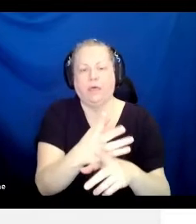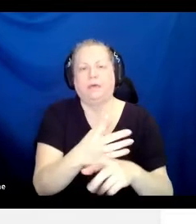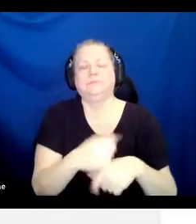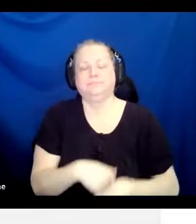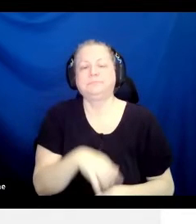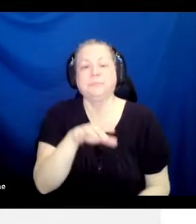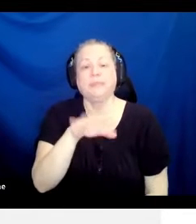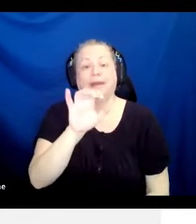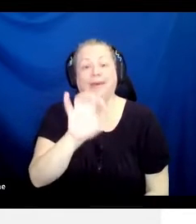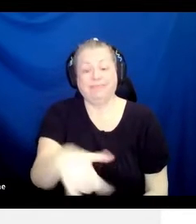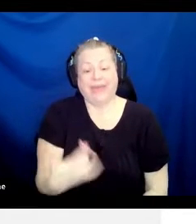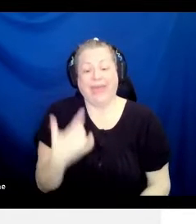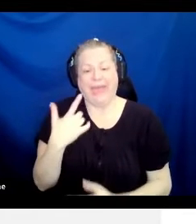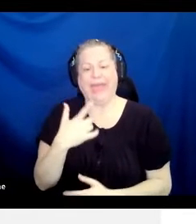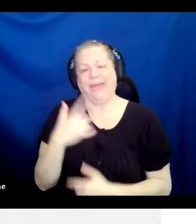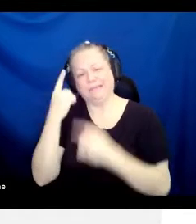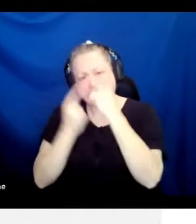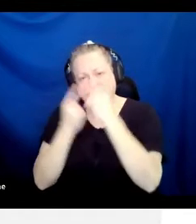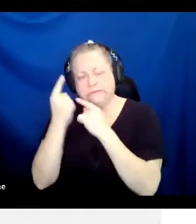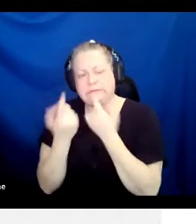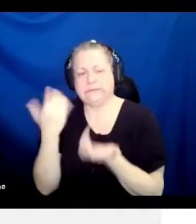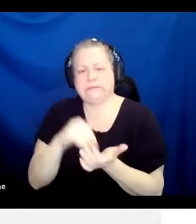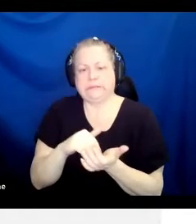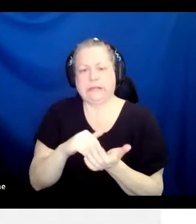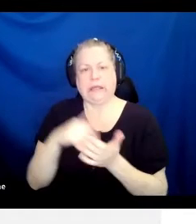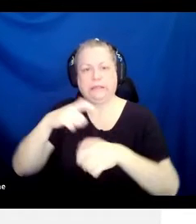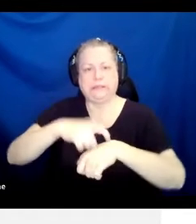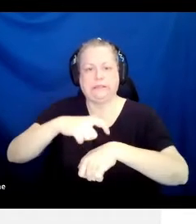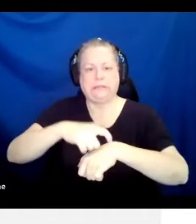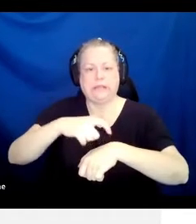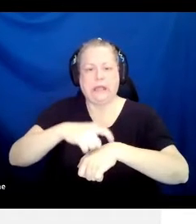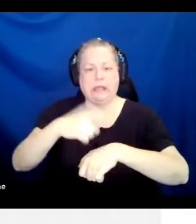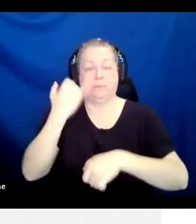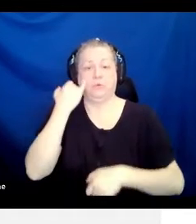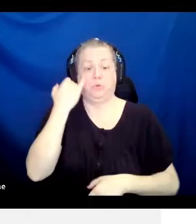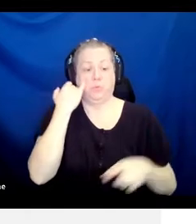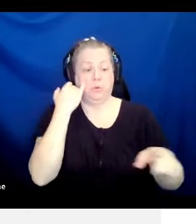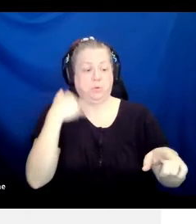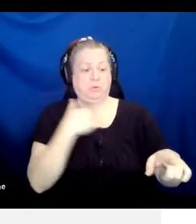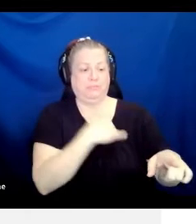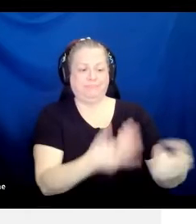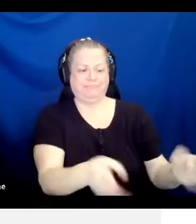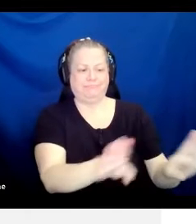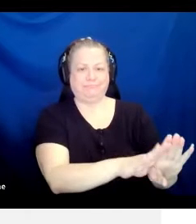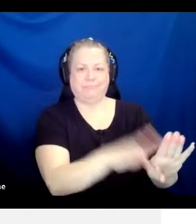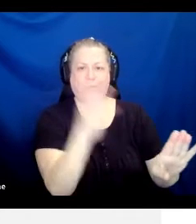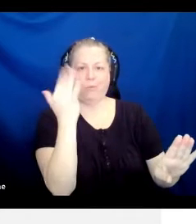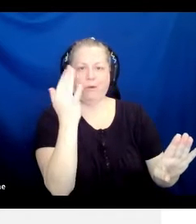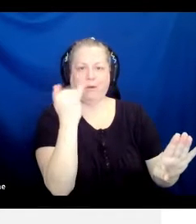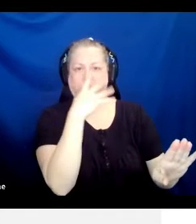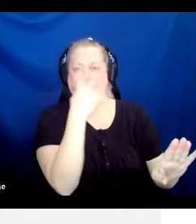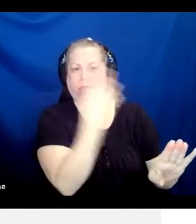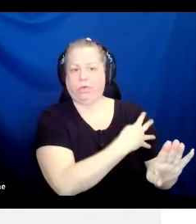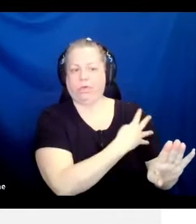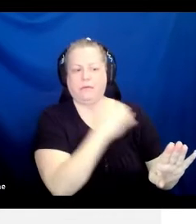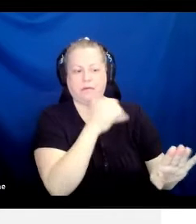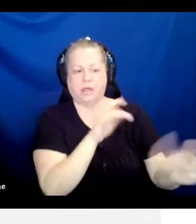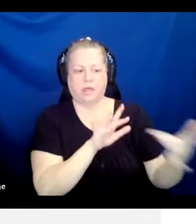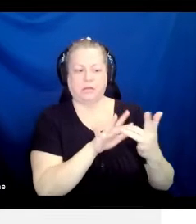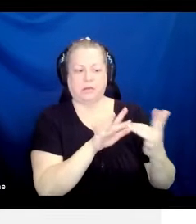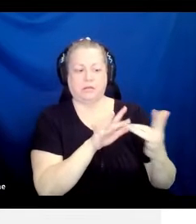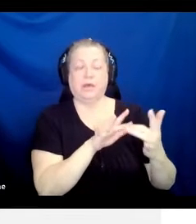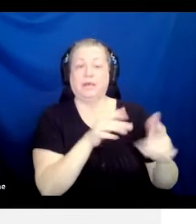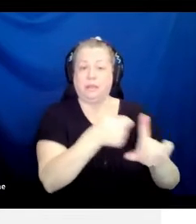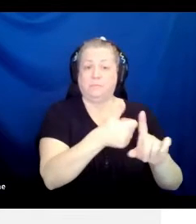During the reconsideration period, a member who has been closed for failure to respond can contact MassHealth to complete their